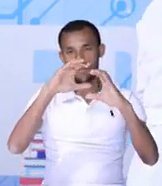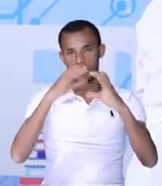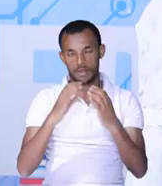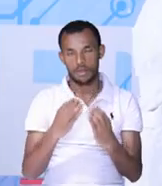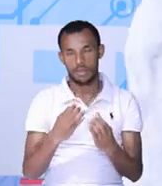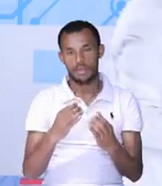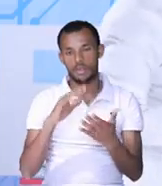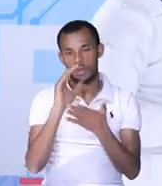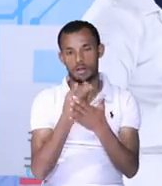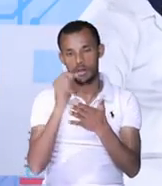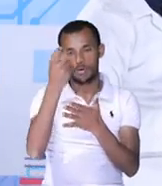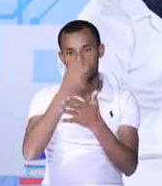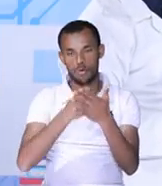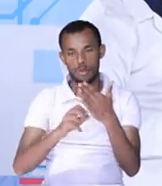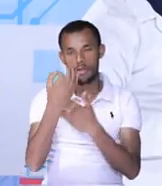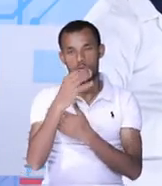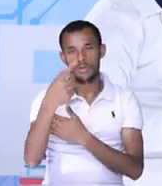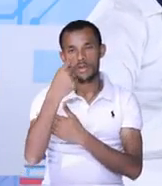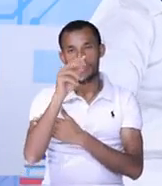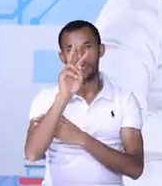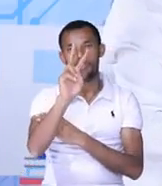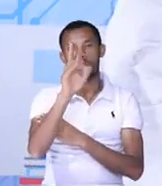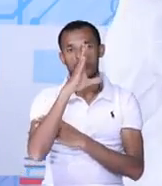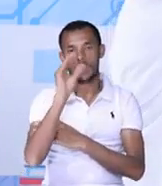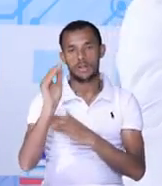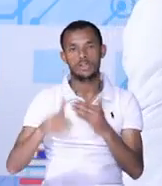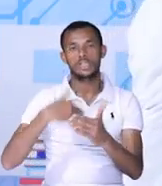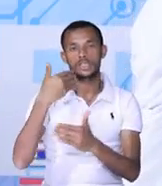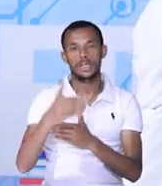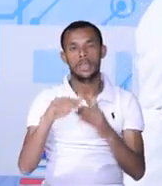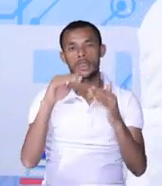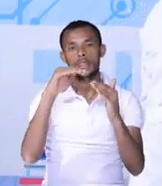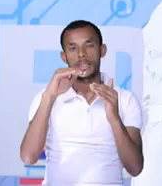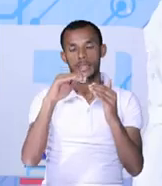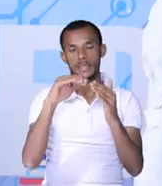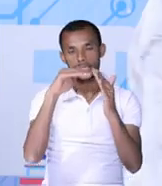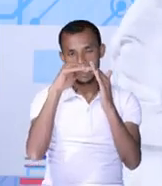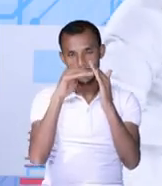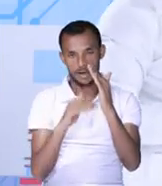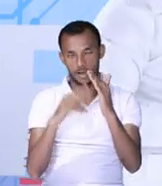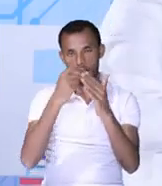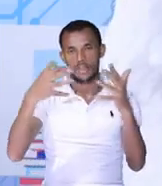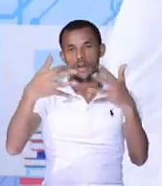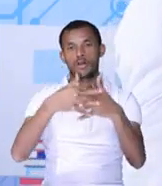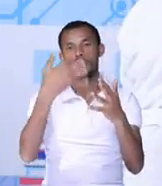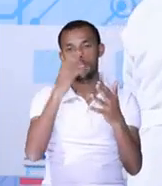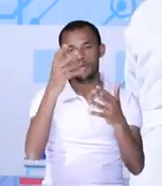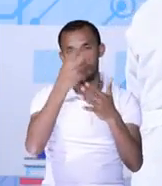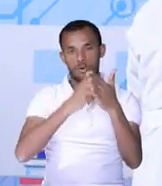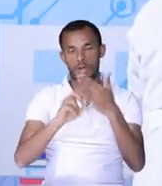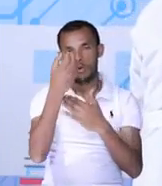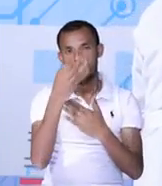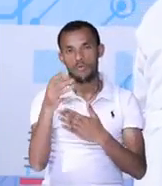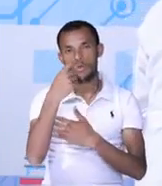take the product of the two and then subtract the integral of the product of the two. So